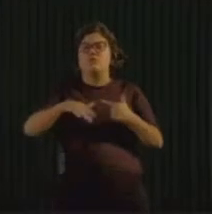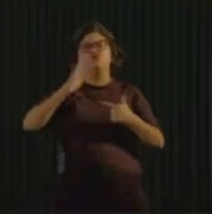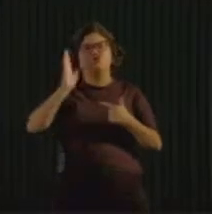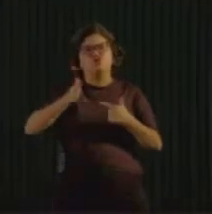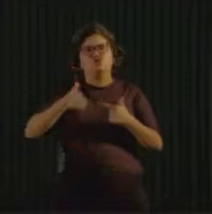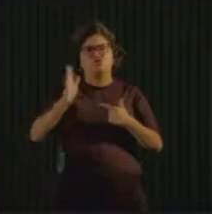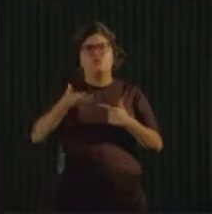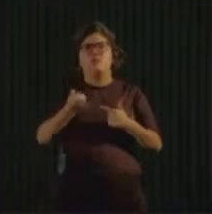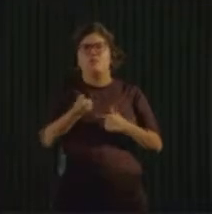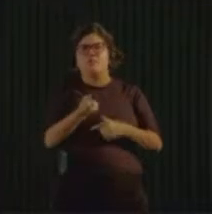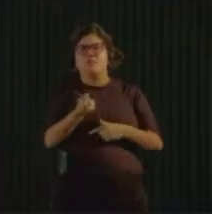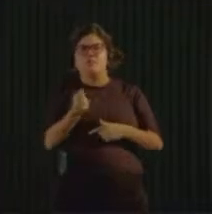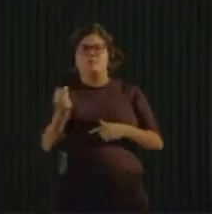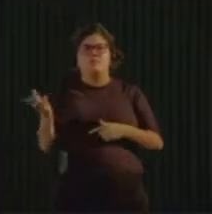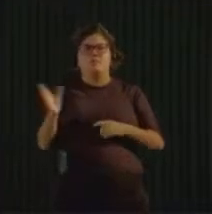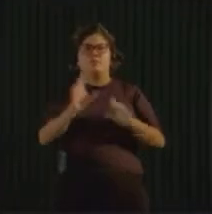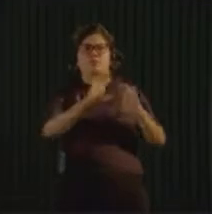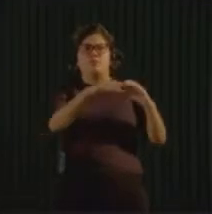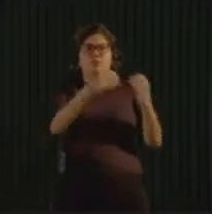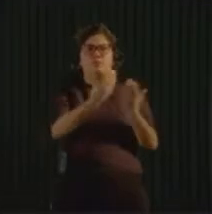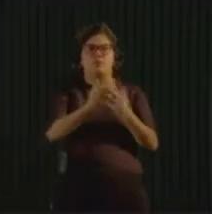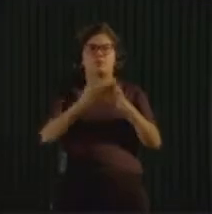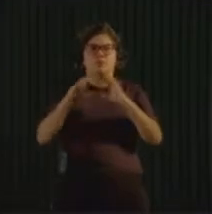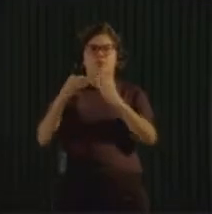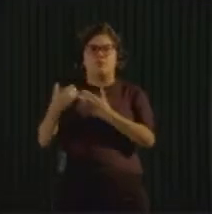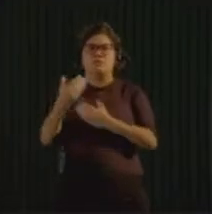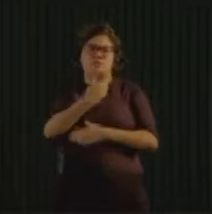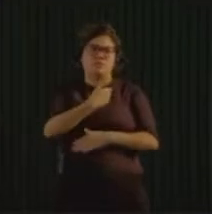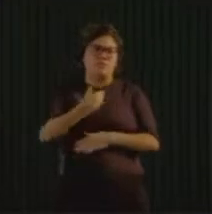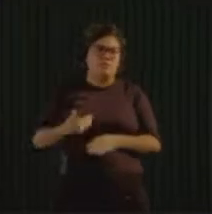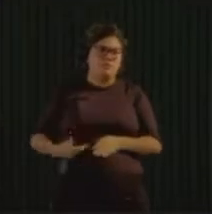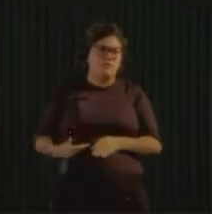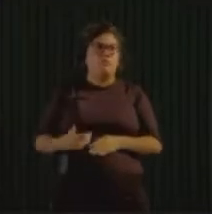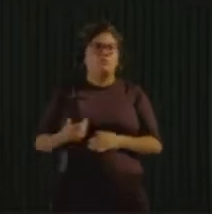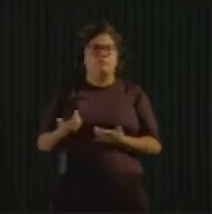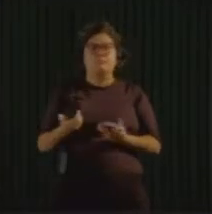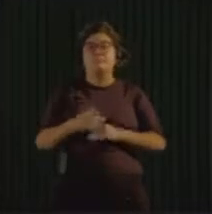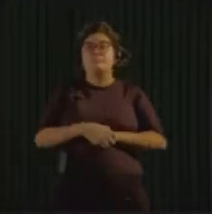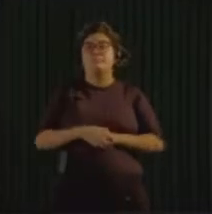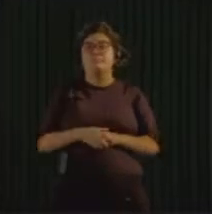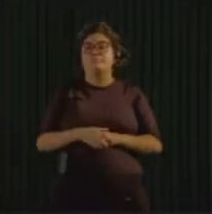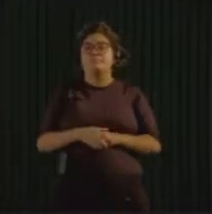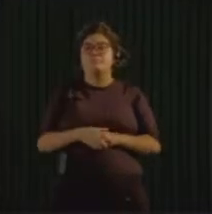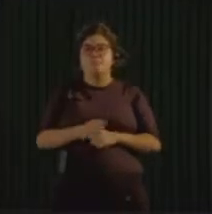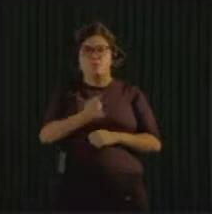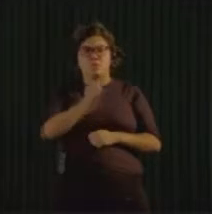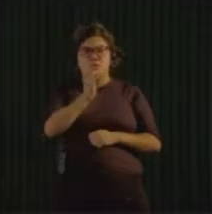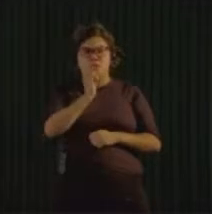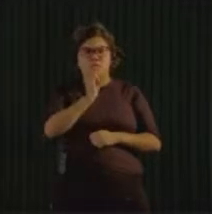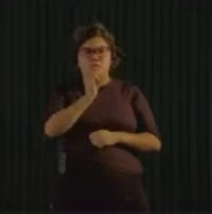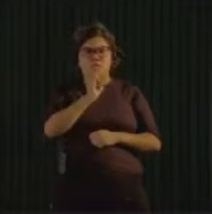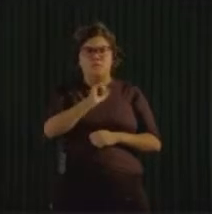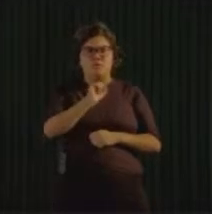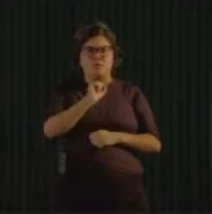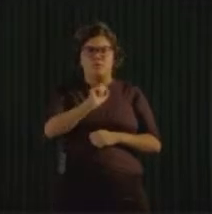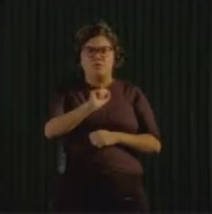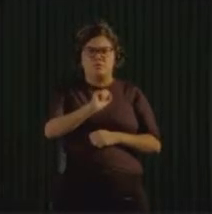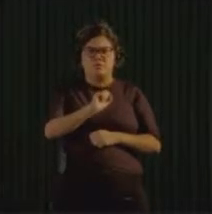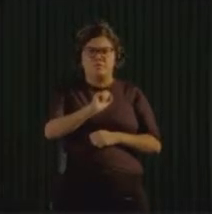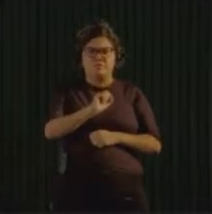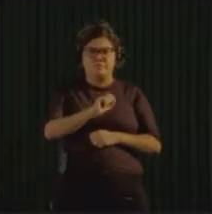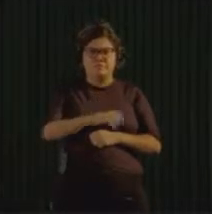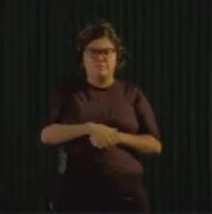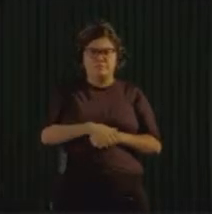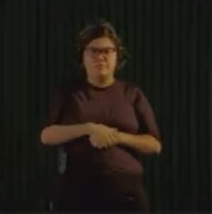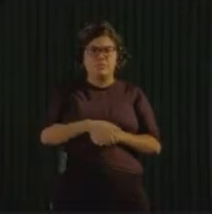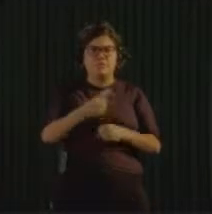local governments. So one example in my past histories are quite famous town called